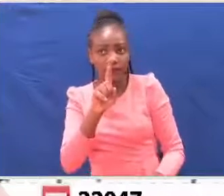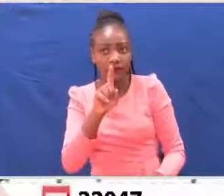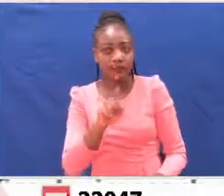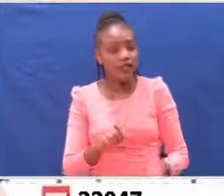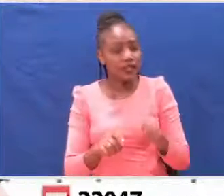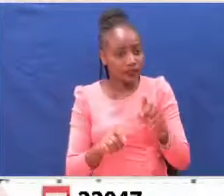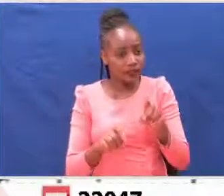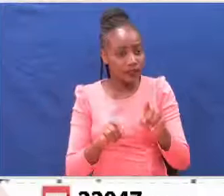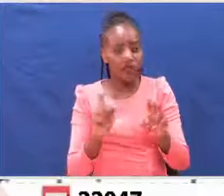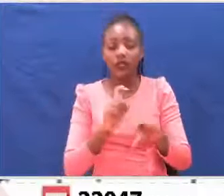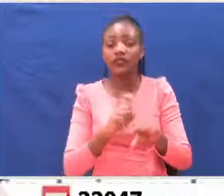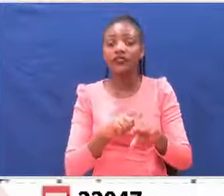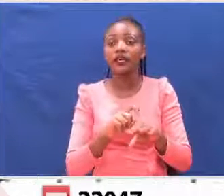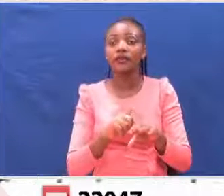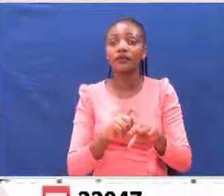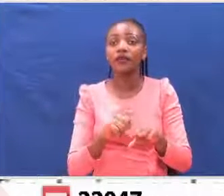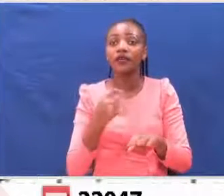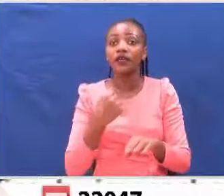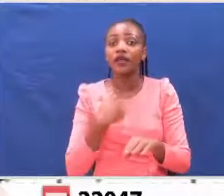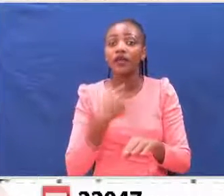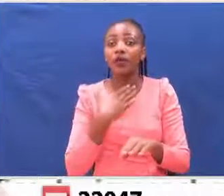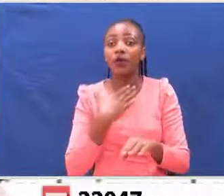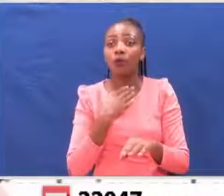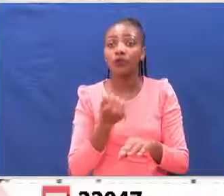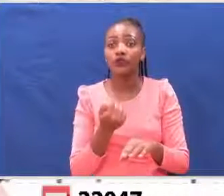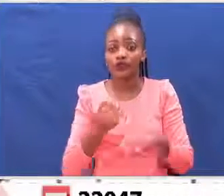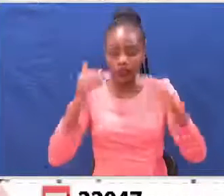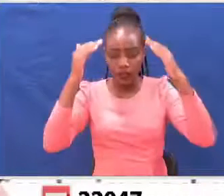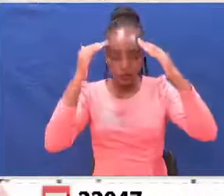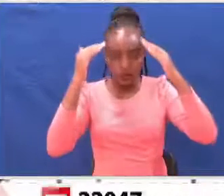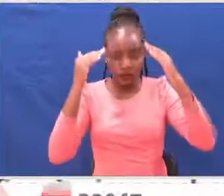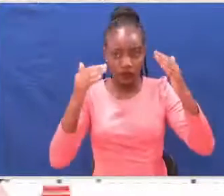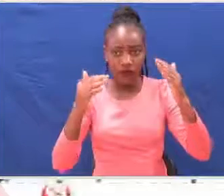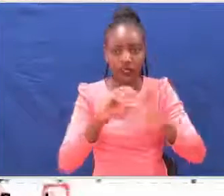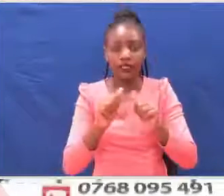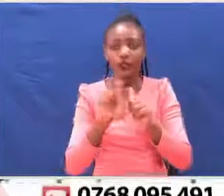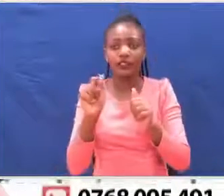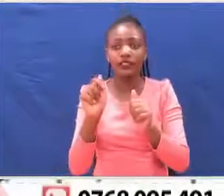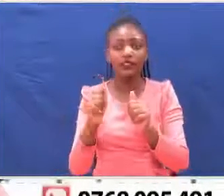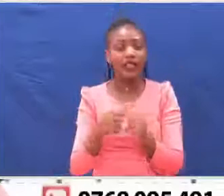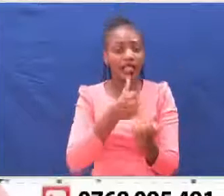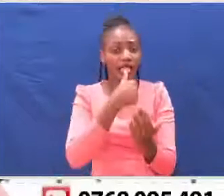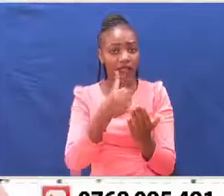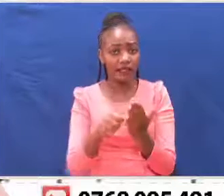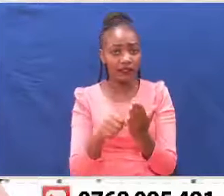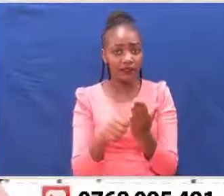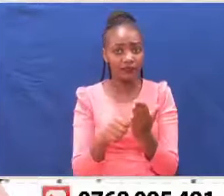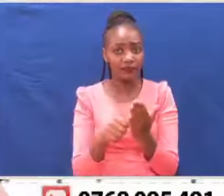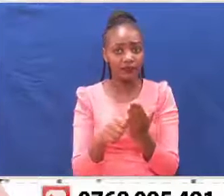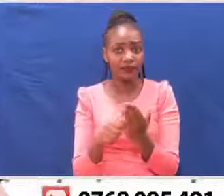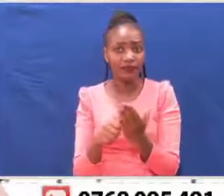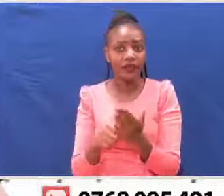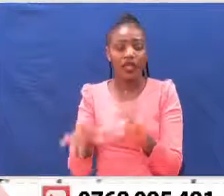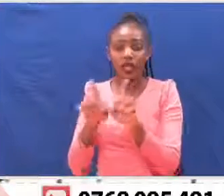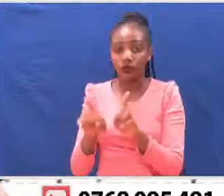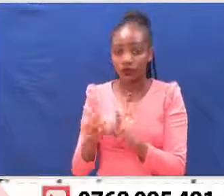particular extent, I will delve straight into these submissions, as I will be yielding to my